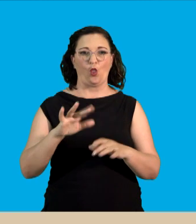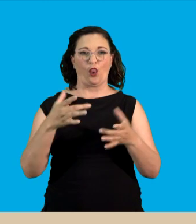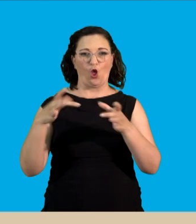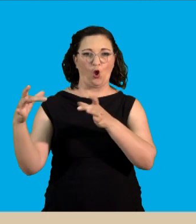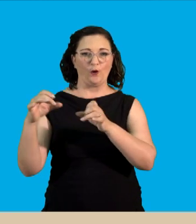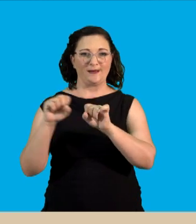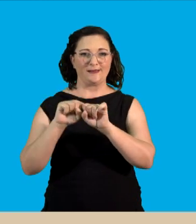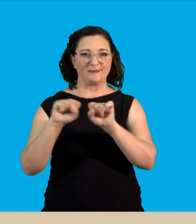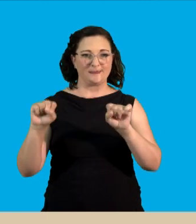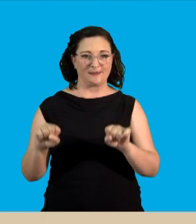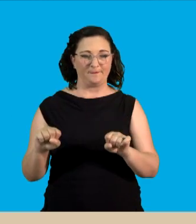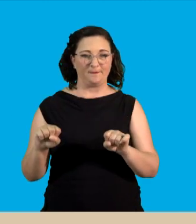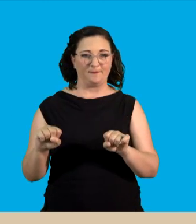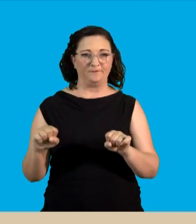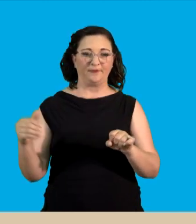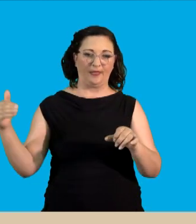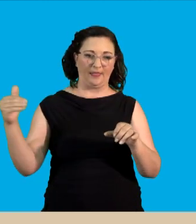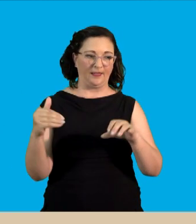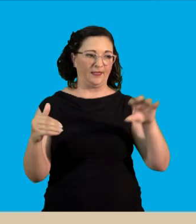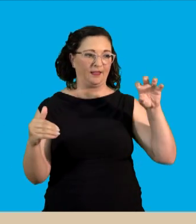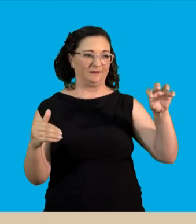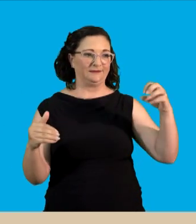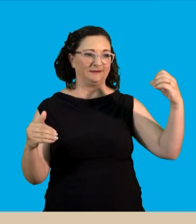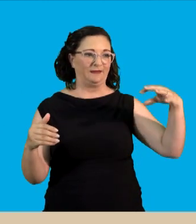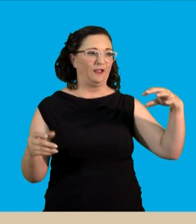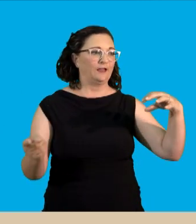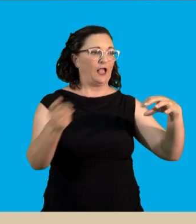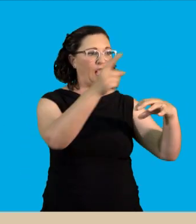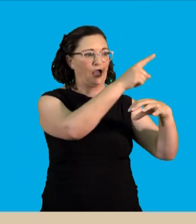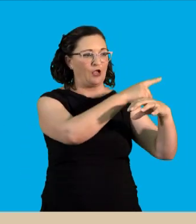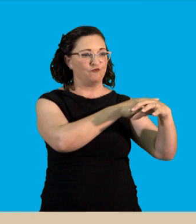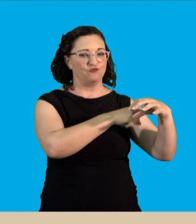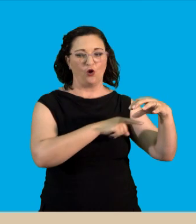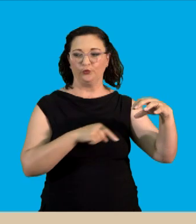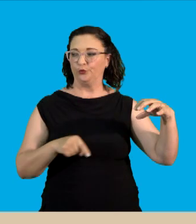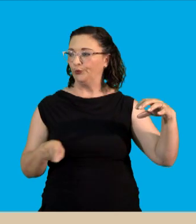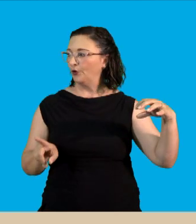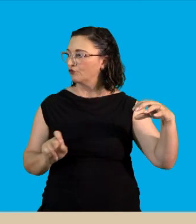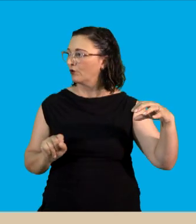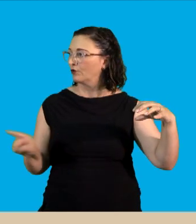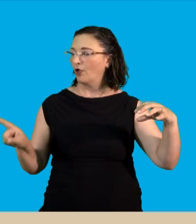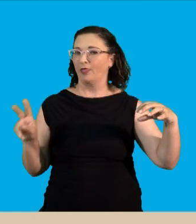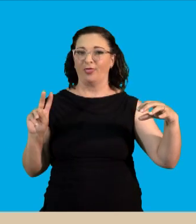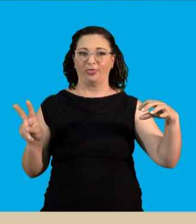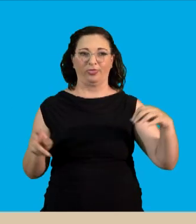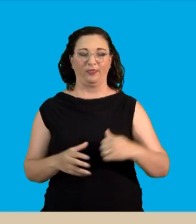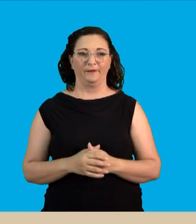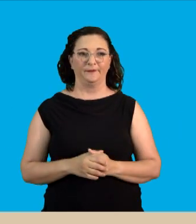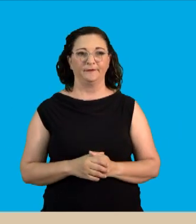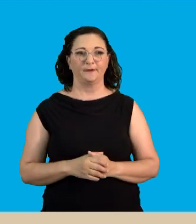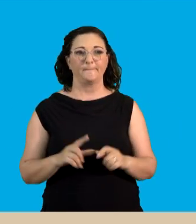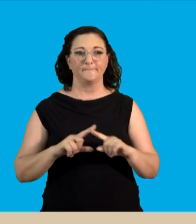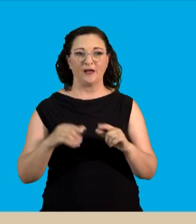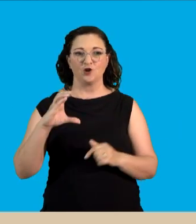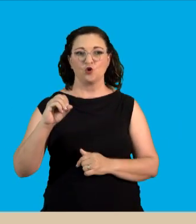and then leave the solar system again. Now if we were to look at the structure of the comet, is that the structure